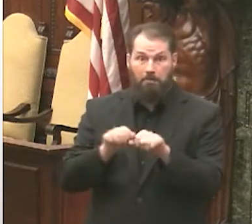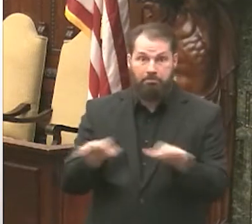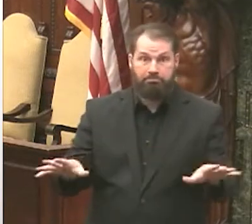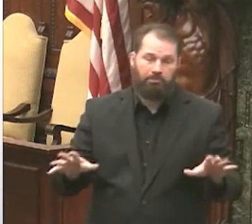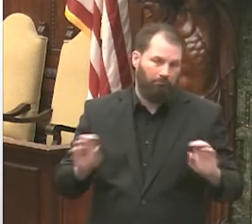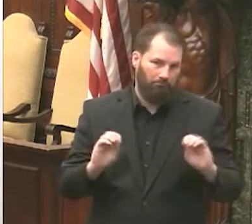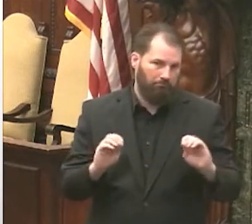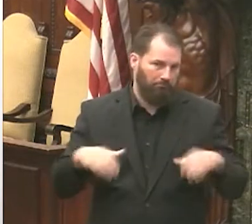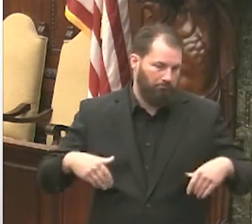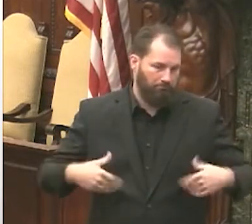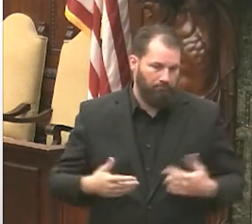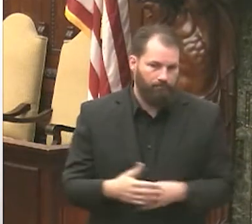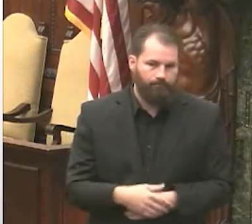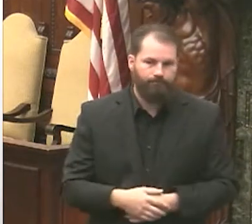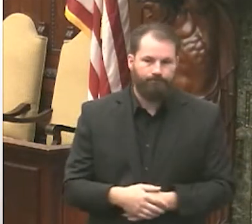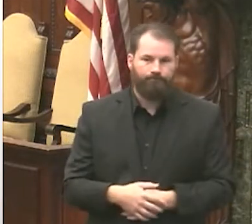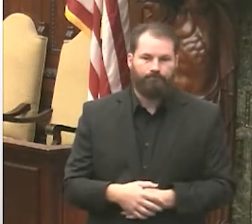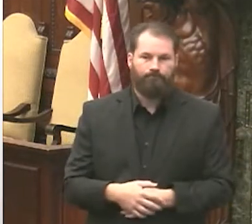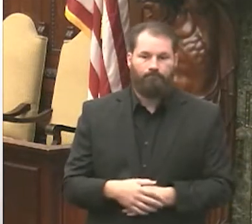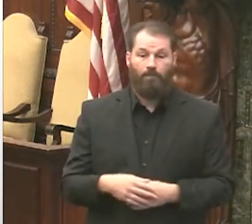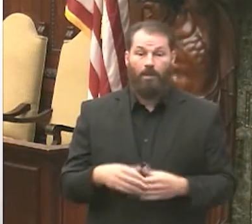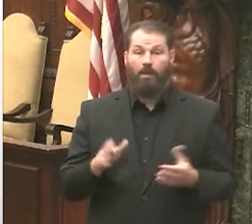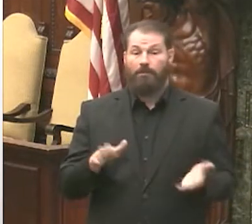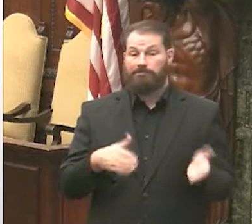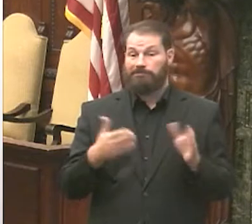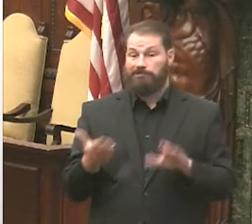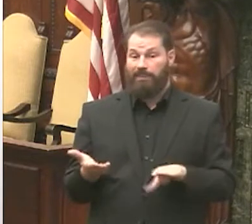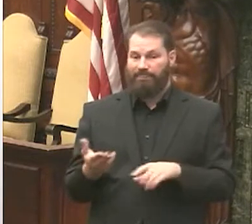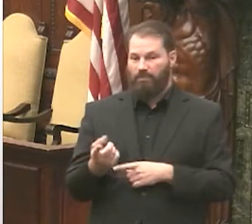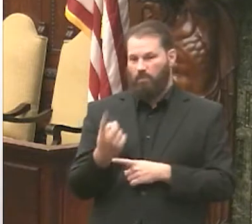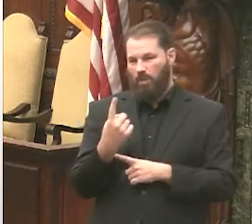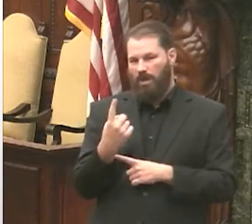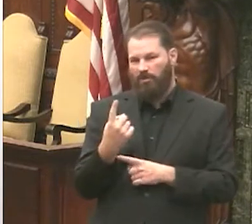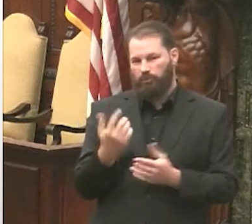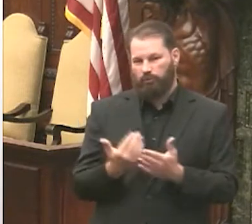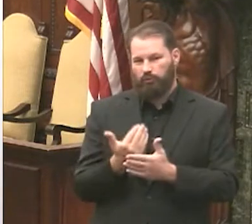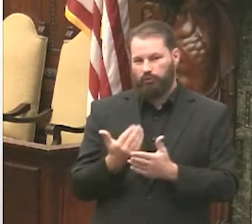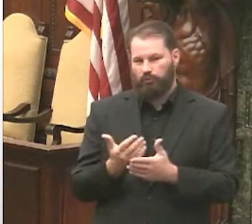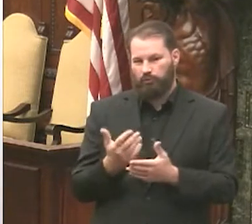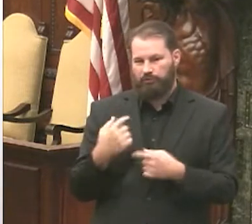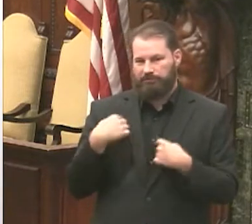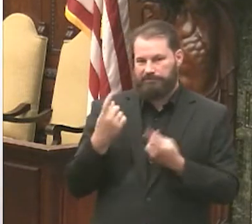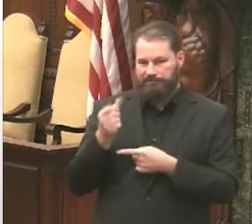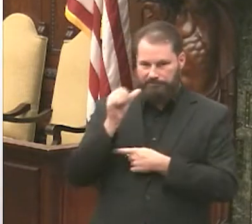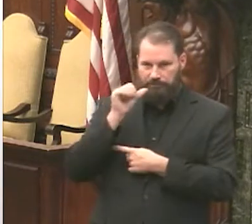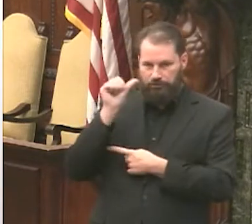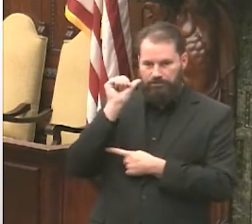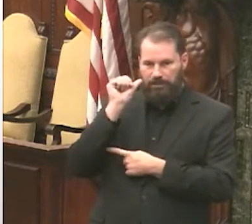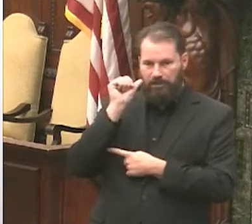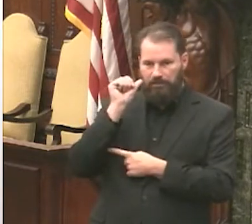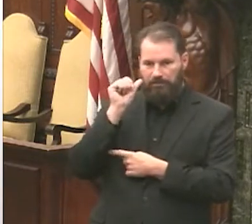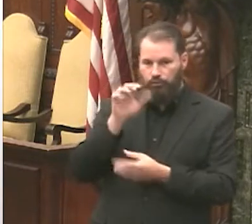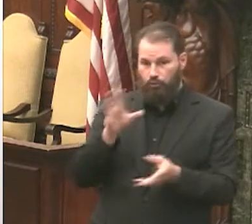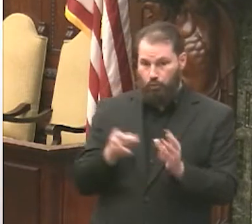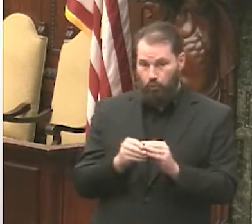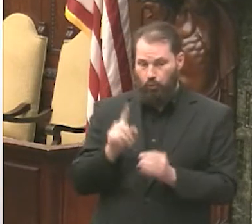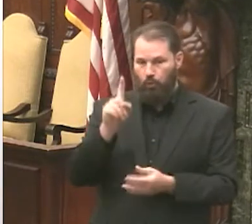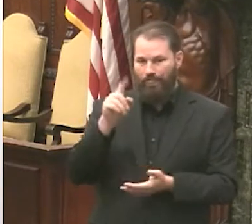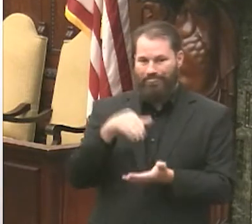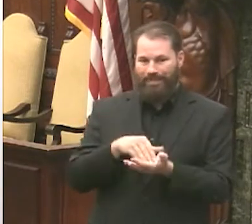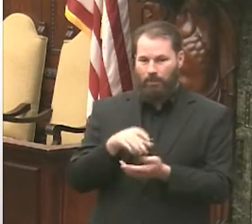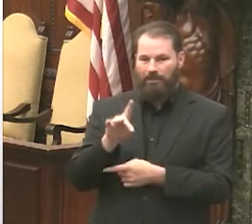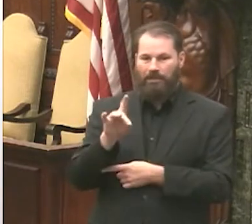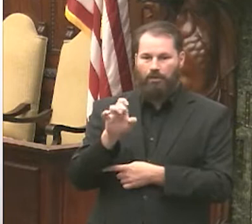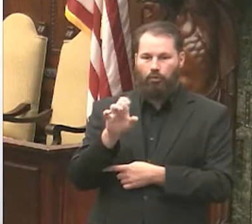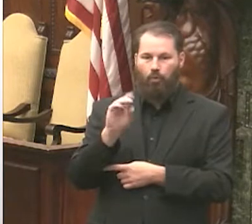As far as cases now, as far as deaths, we have one additional death to report from the coronavirus infection, bringing us to a total of 1,801 since the beginning of